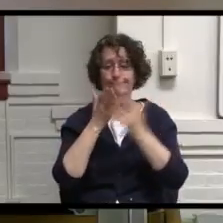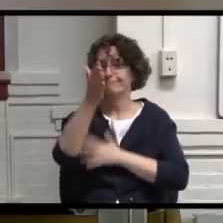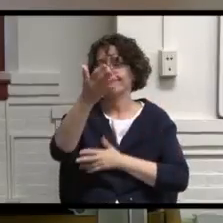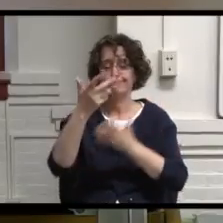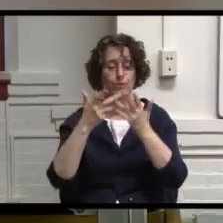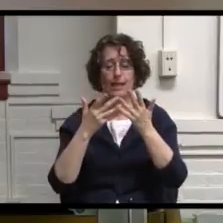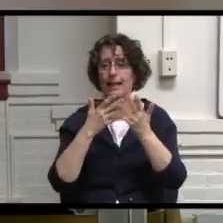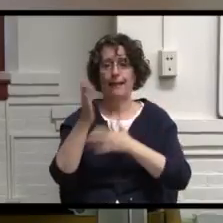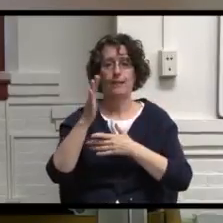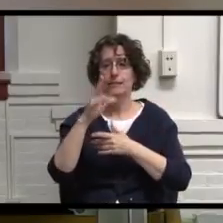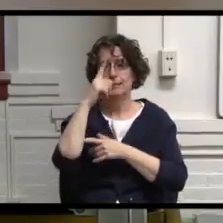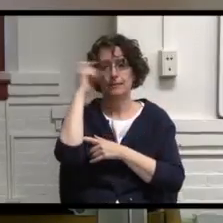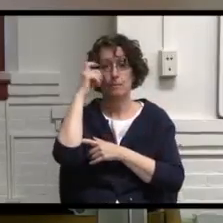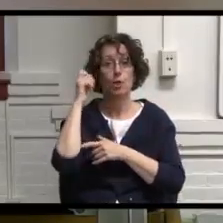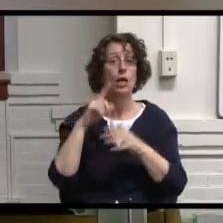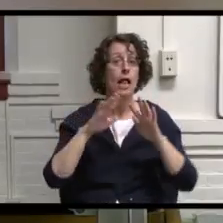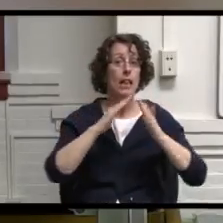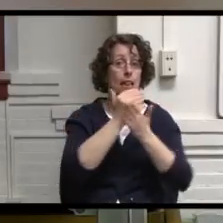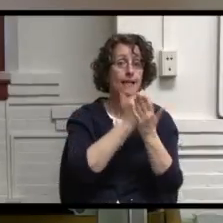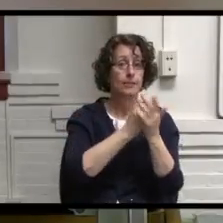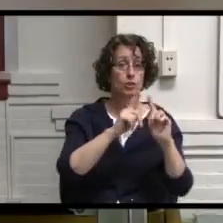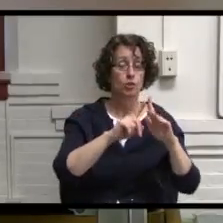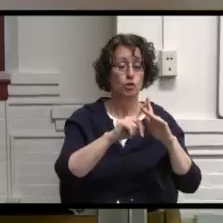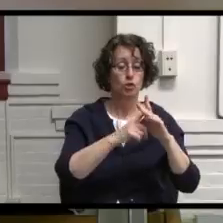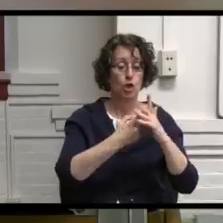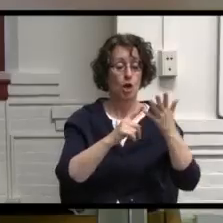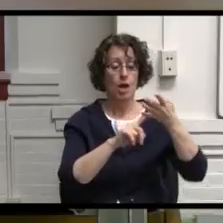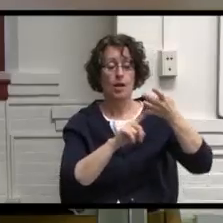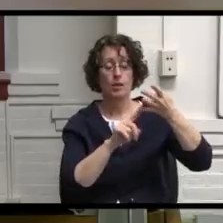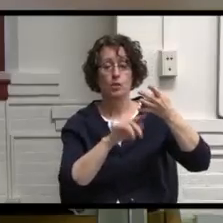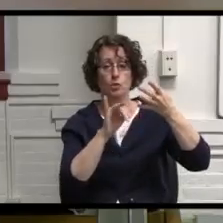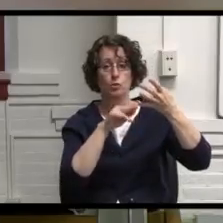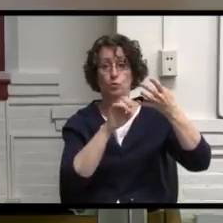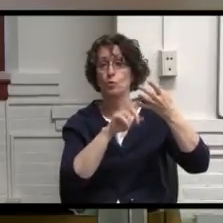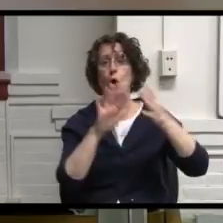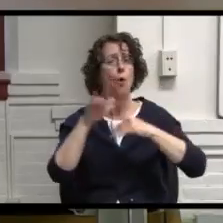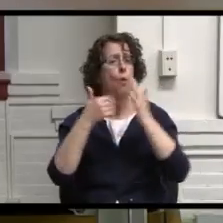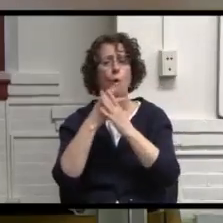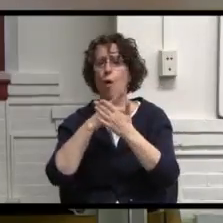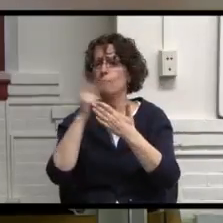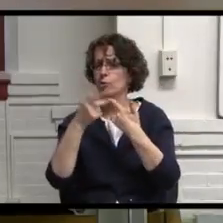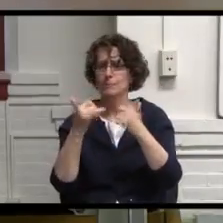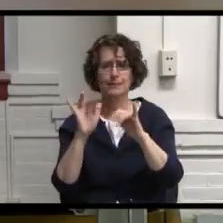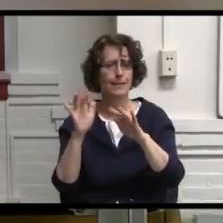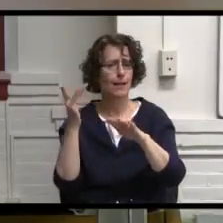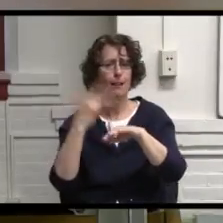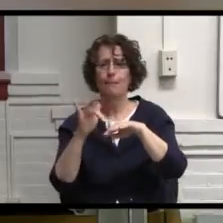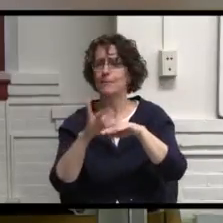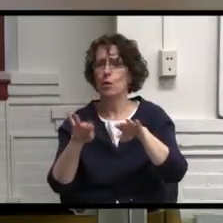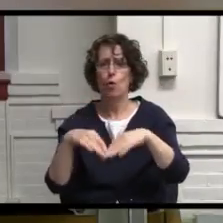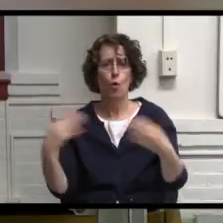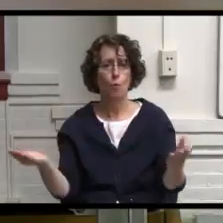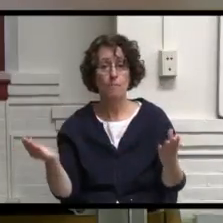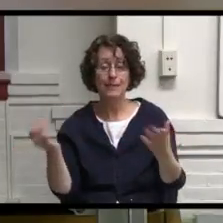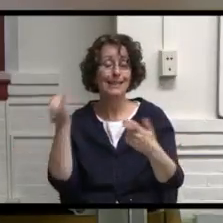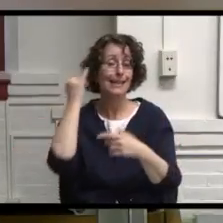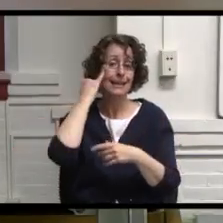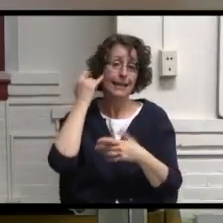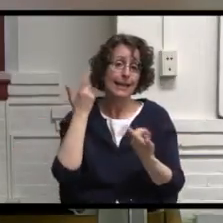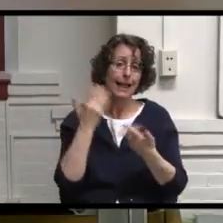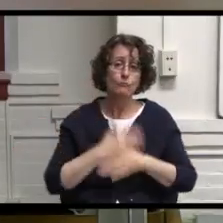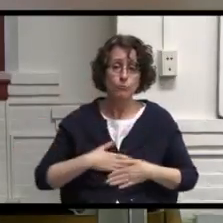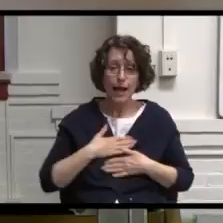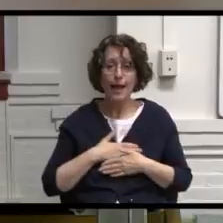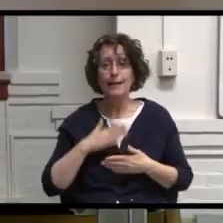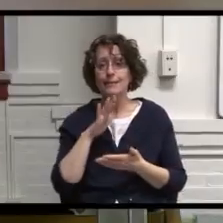lessons start the last week of June. We still have a lot of openings in all of our programs, so if you're looking for a place with kids letting out,